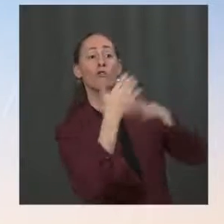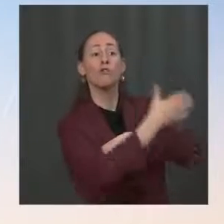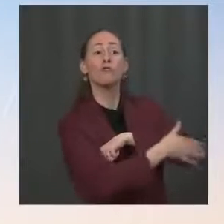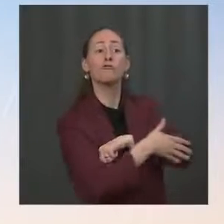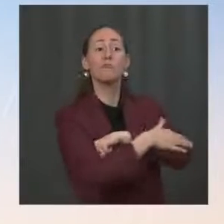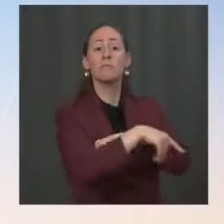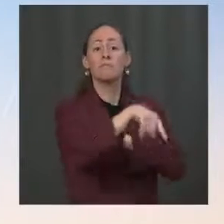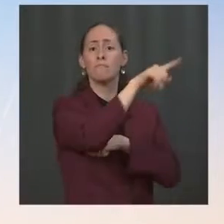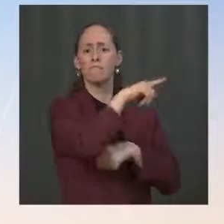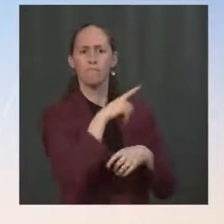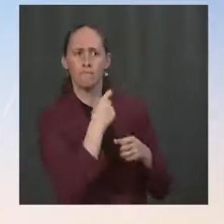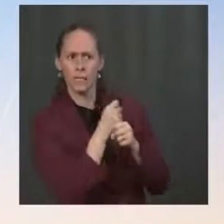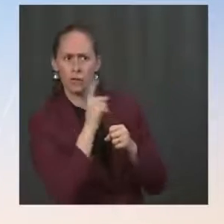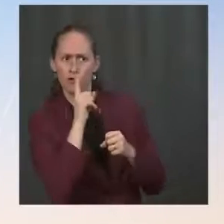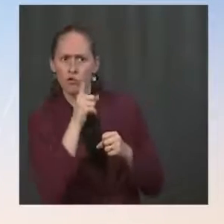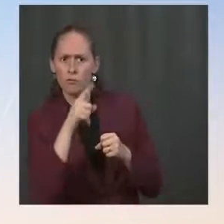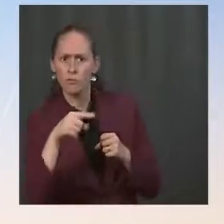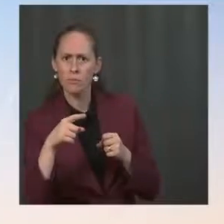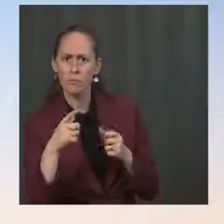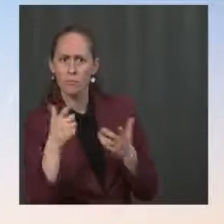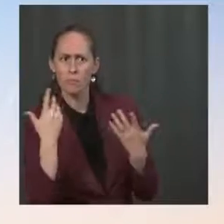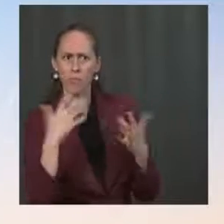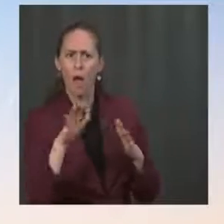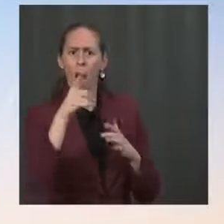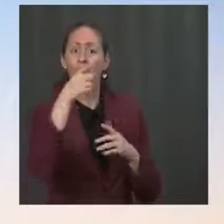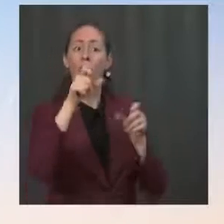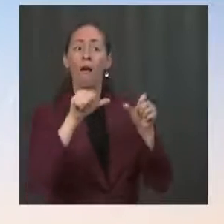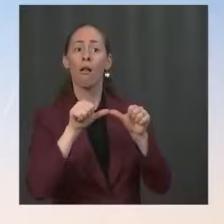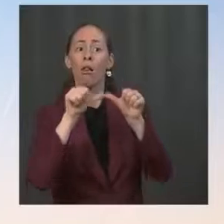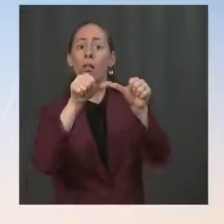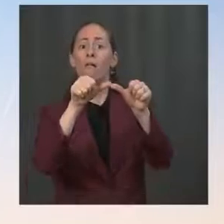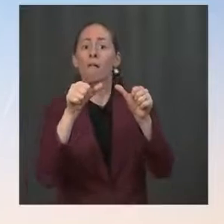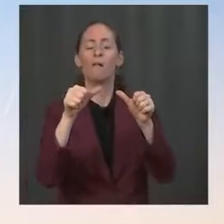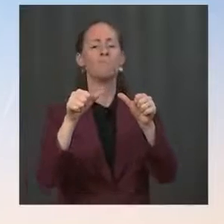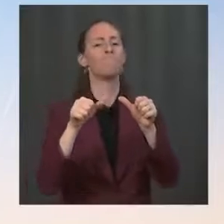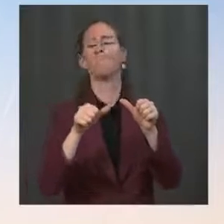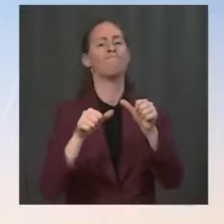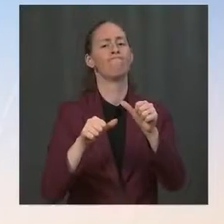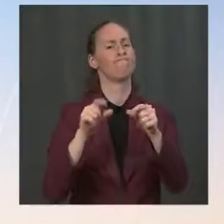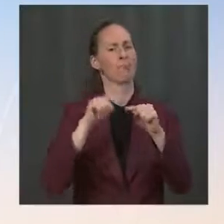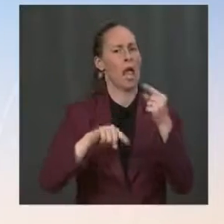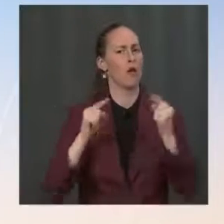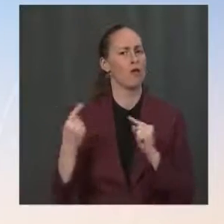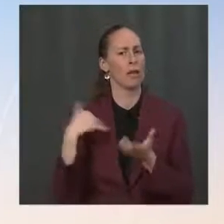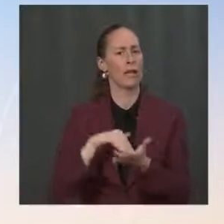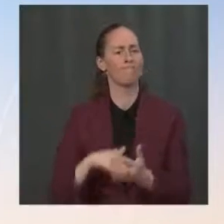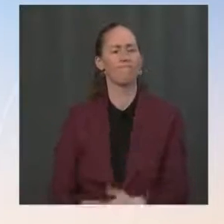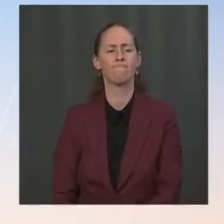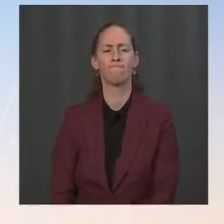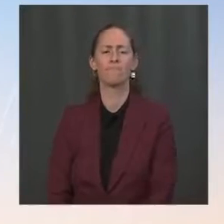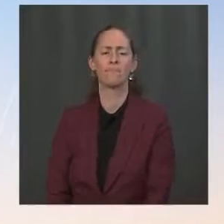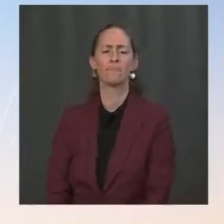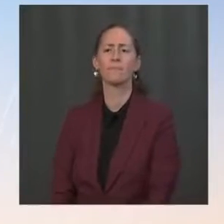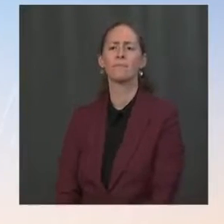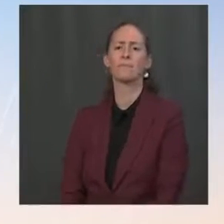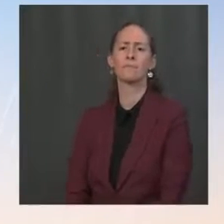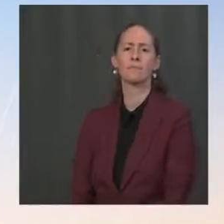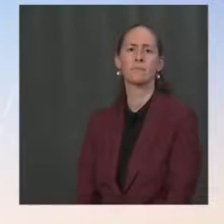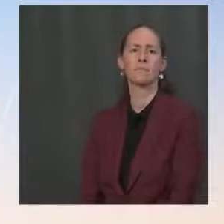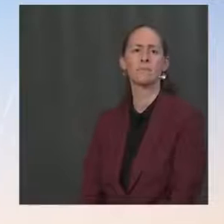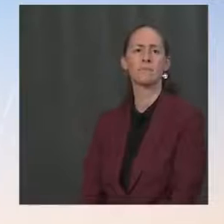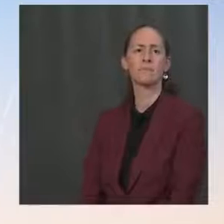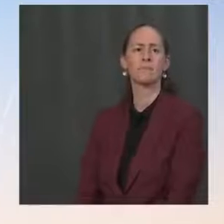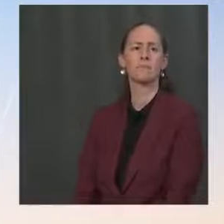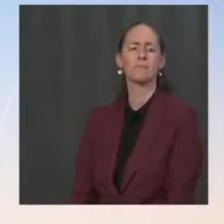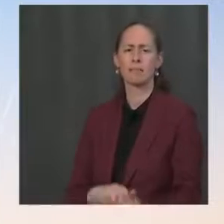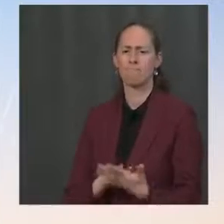they don't develop that ability. Do you know yet if he would go to Dover to greet the caskets of those that were killed?